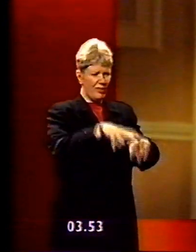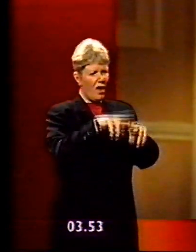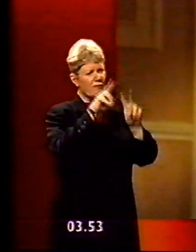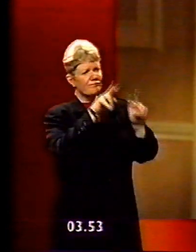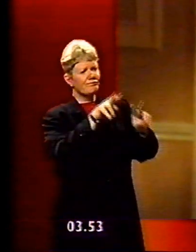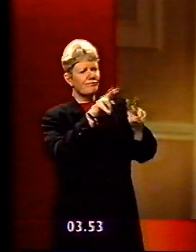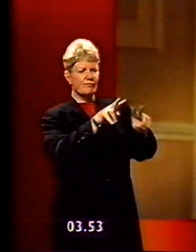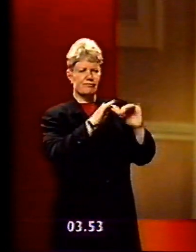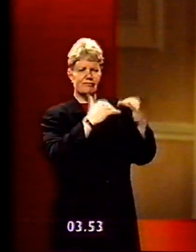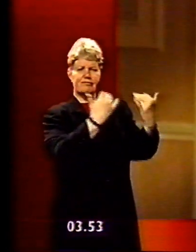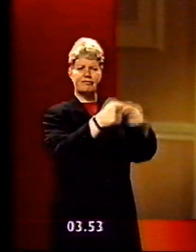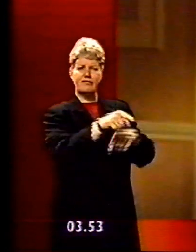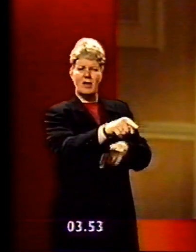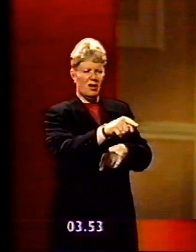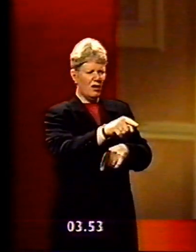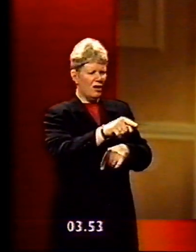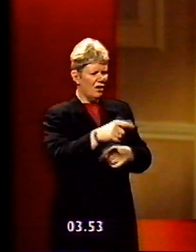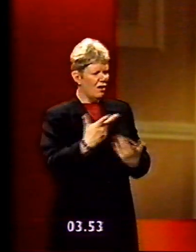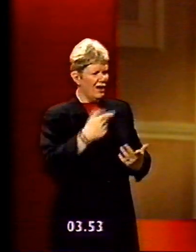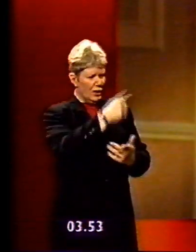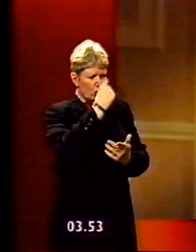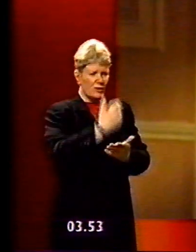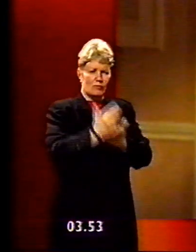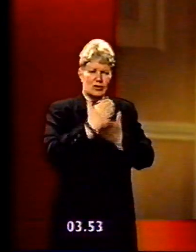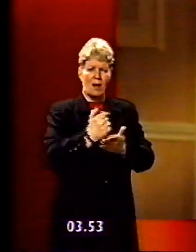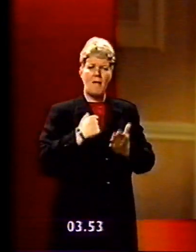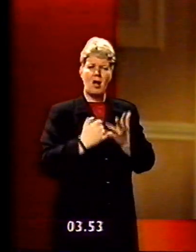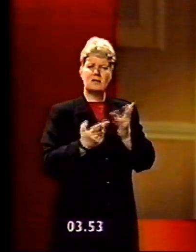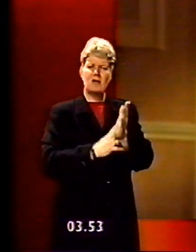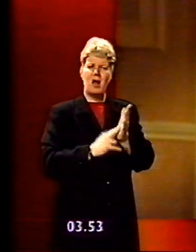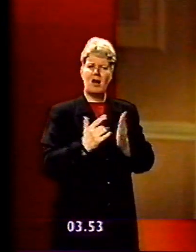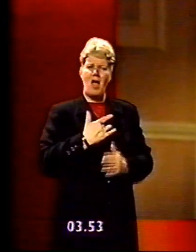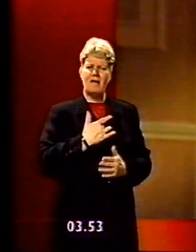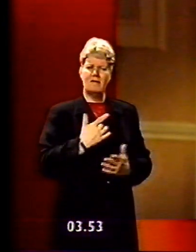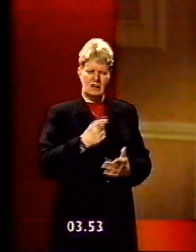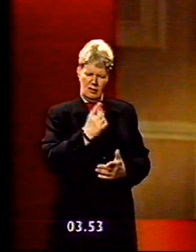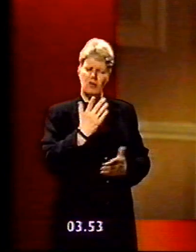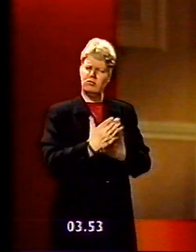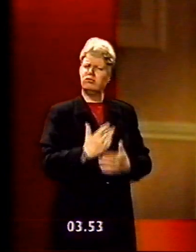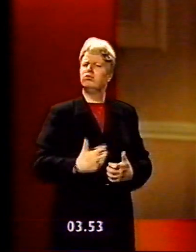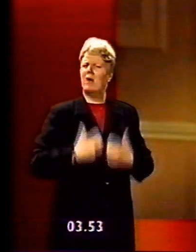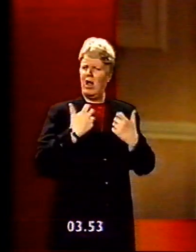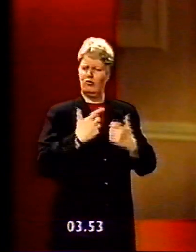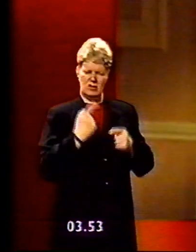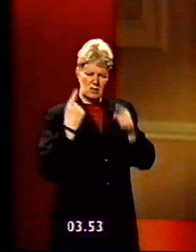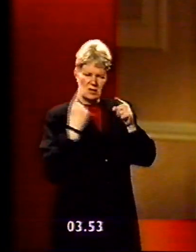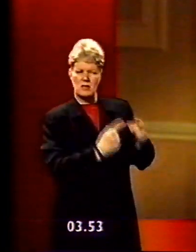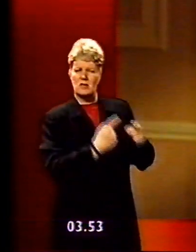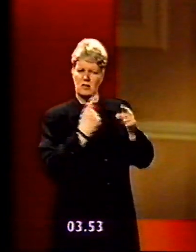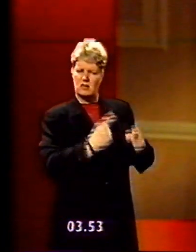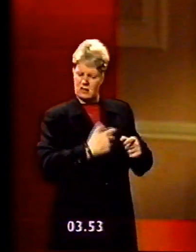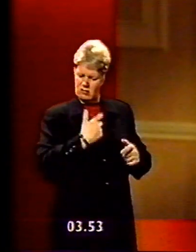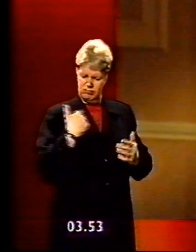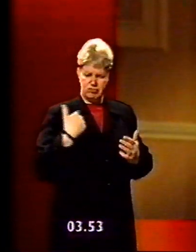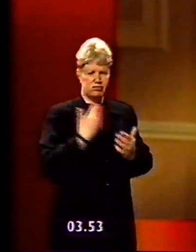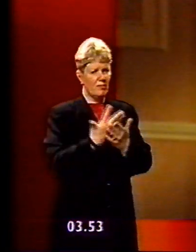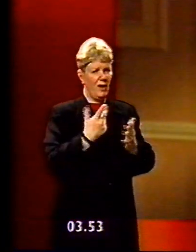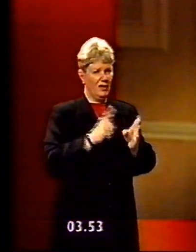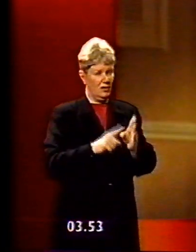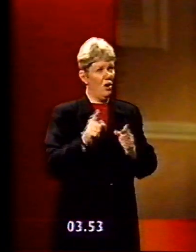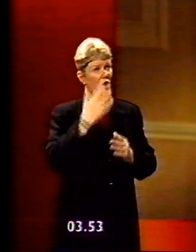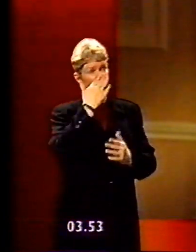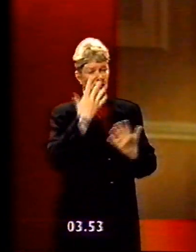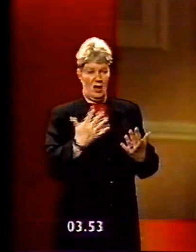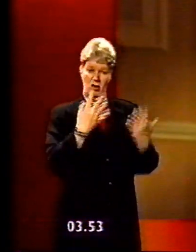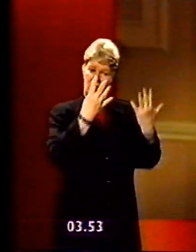been protected by him? She's very angry. She's very angry about this. She has been all these years. She's